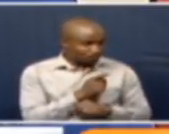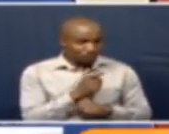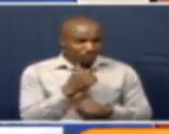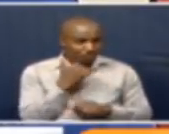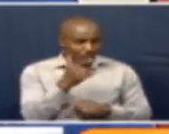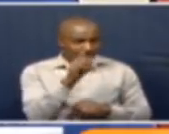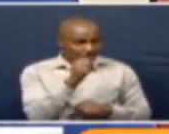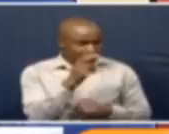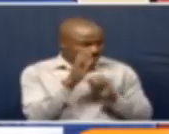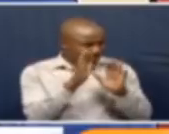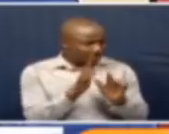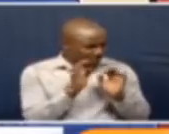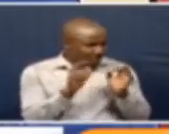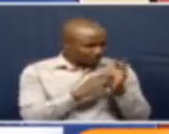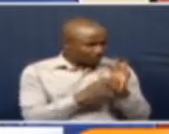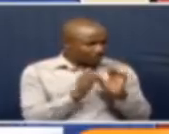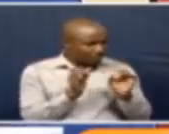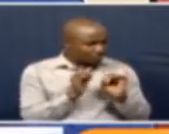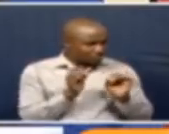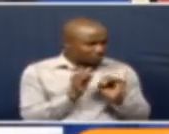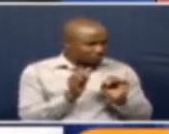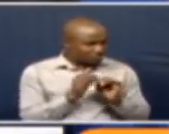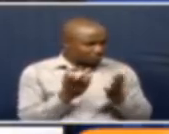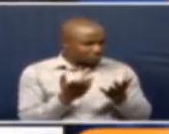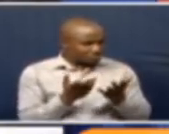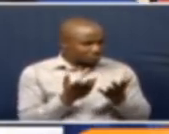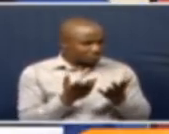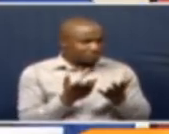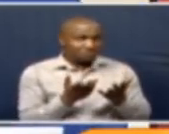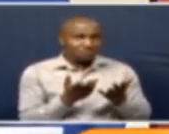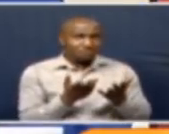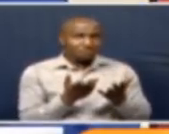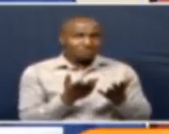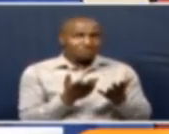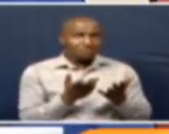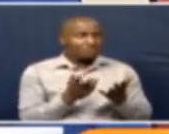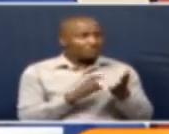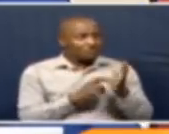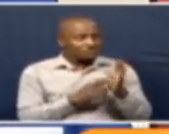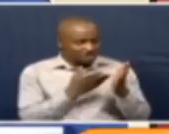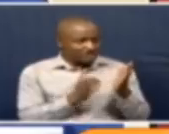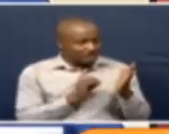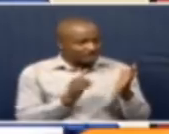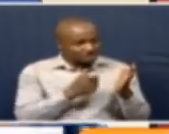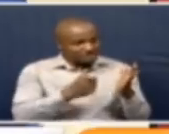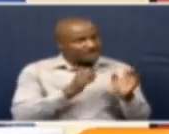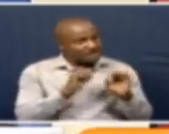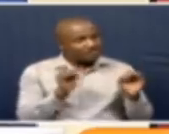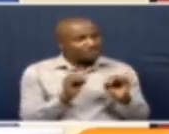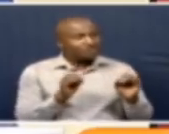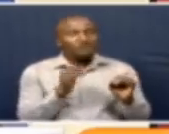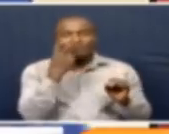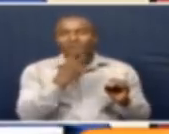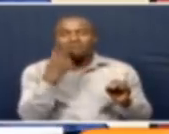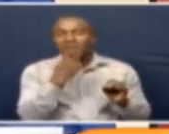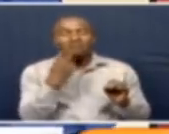you went ahead and did a gig somewhere and didn't even bother to look into a contract or to sign a contract? It was just word of mouth,